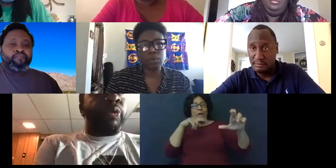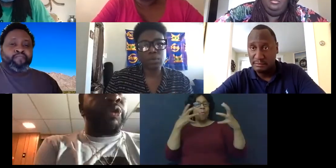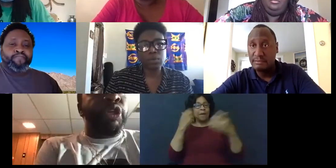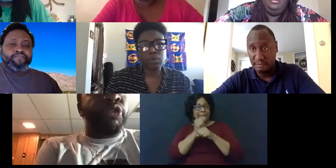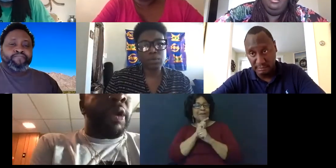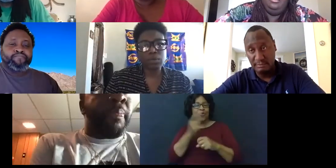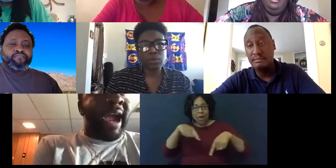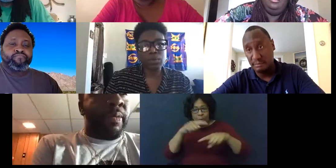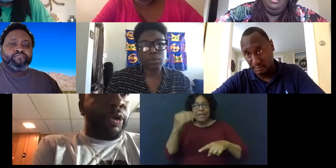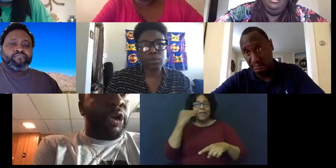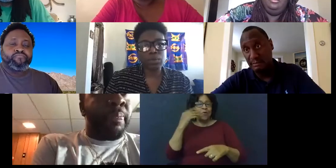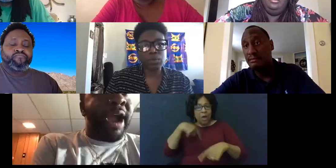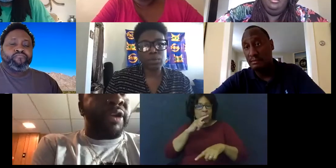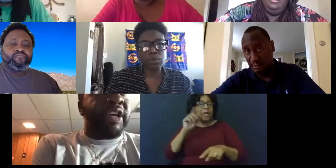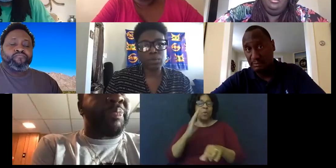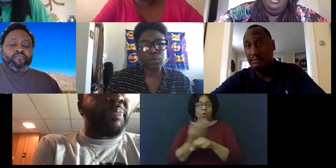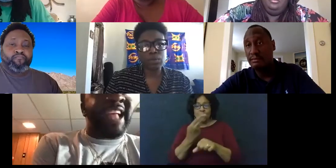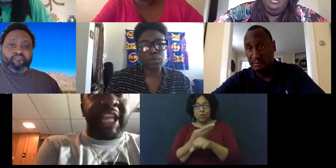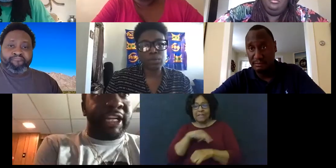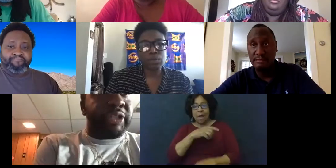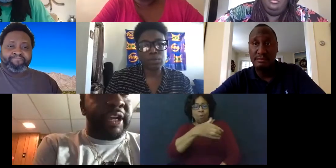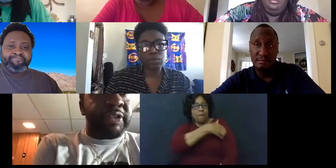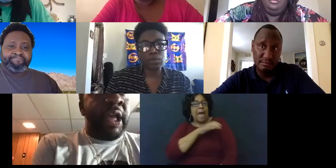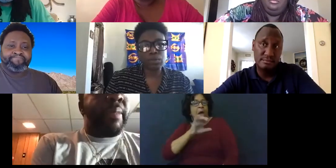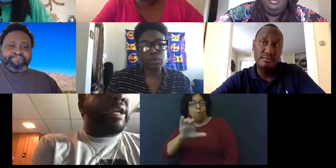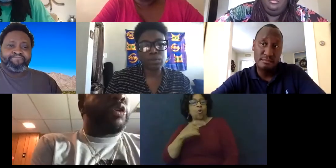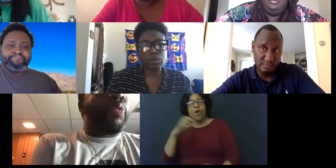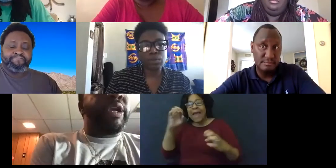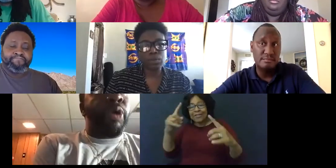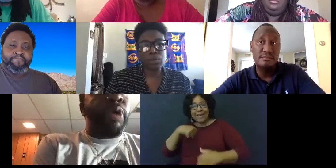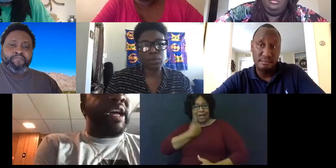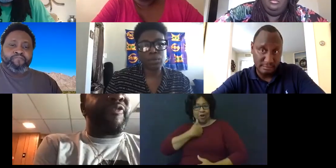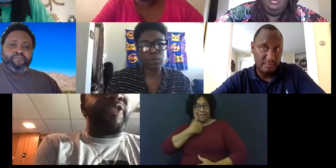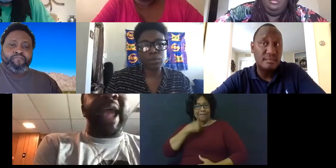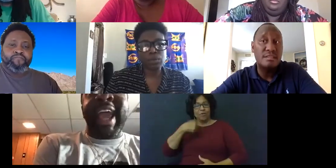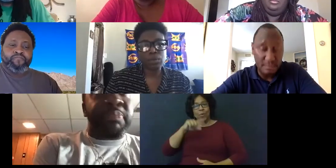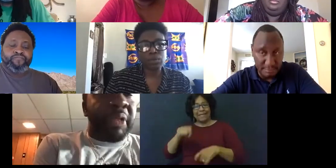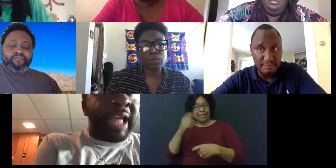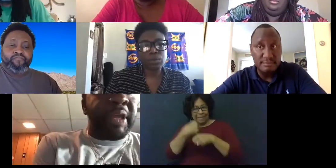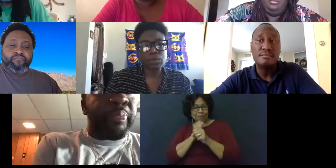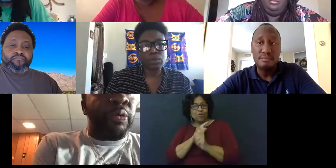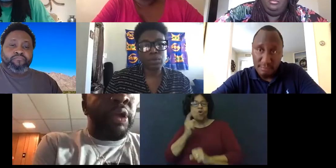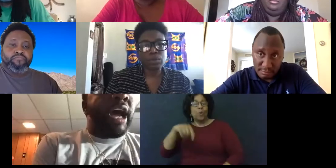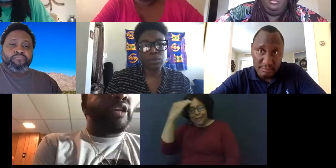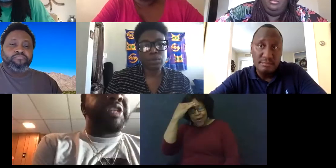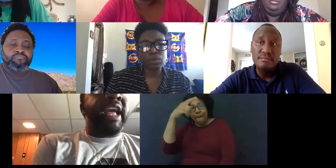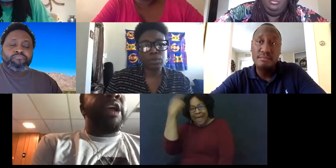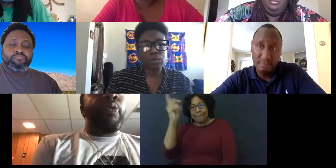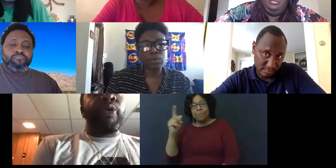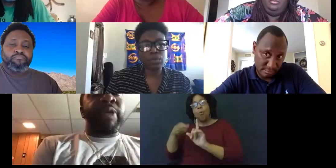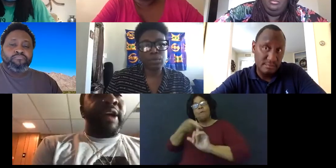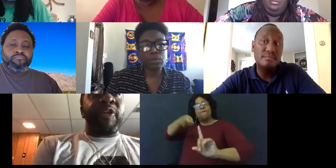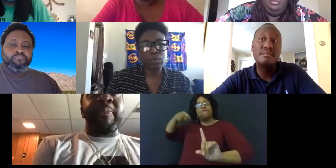know that we're going to use our empower. We're going to empower ourselves by educating ourselves, making sure we know where we come from as Black people,